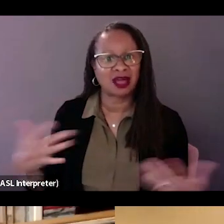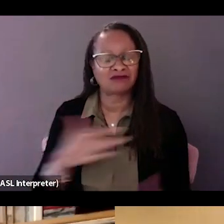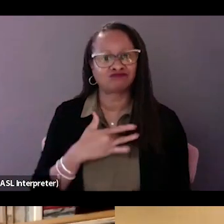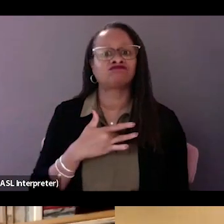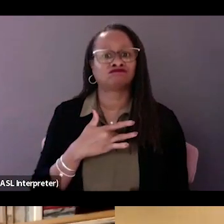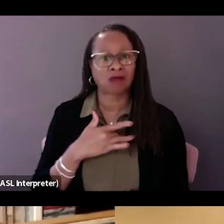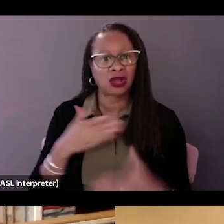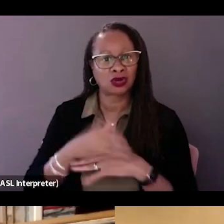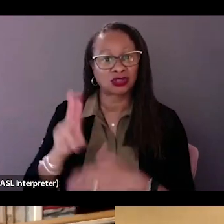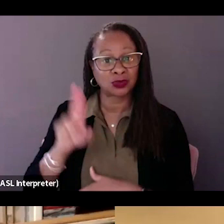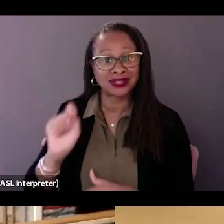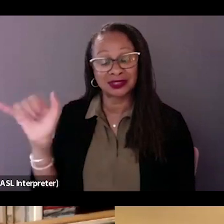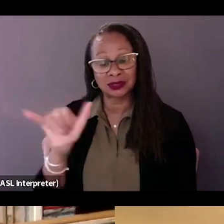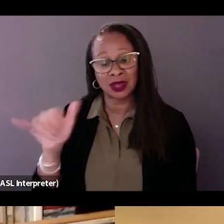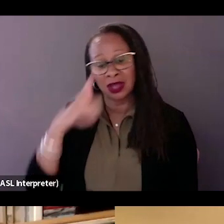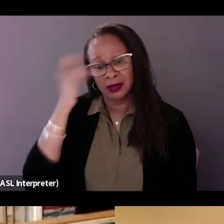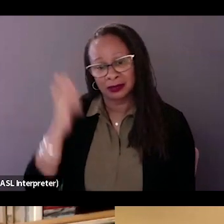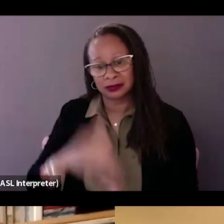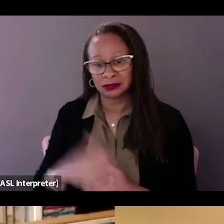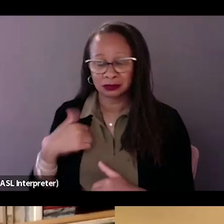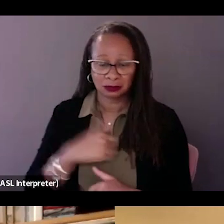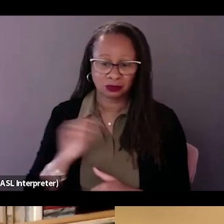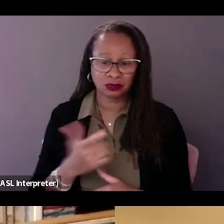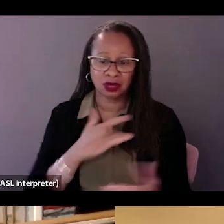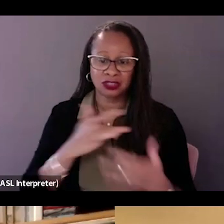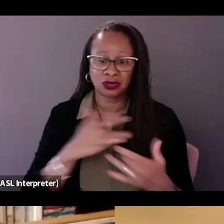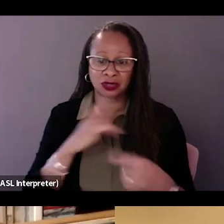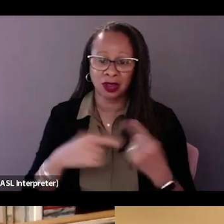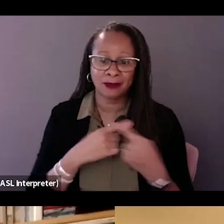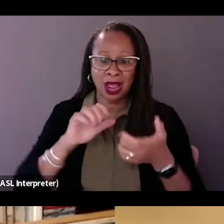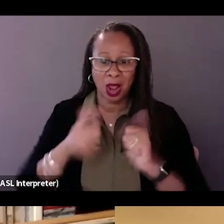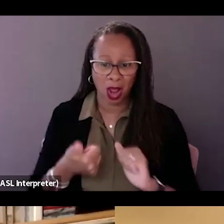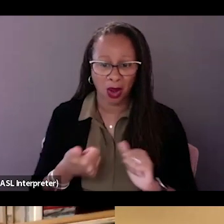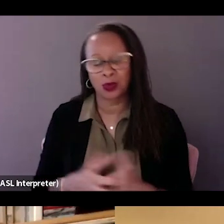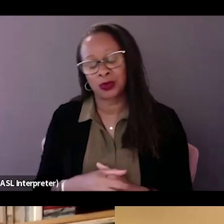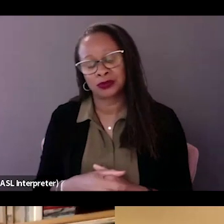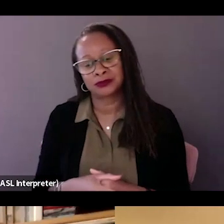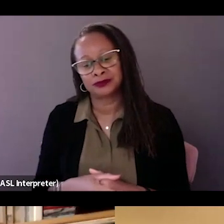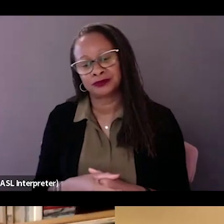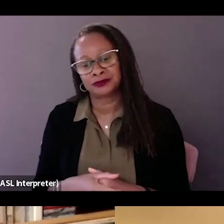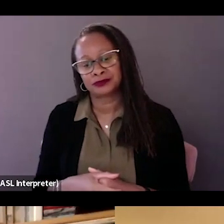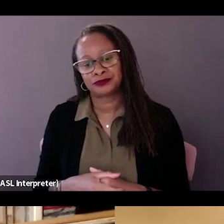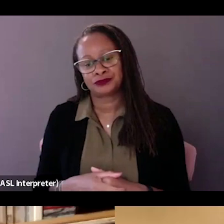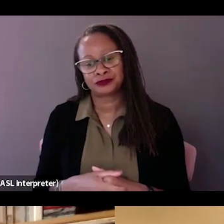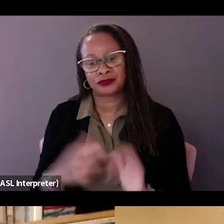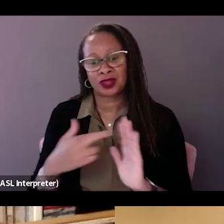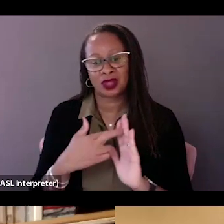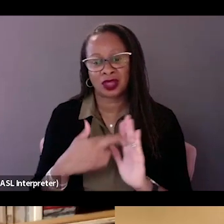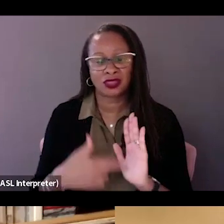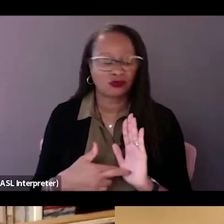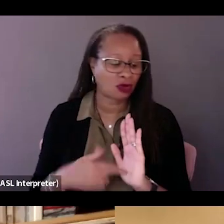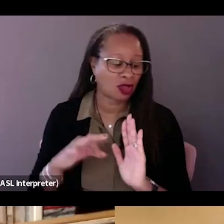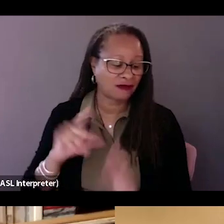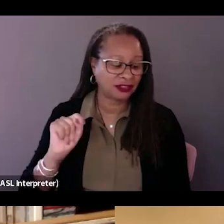United States as well, because we are all concerned about how is it the role of TV news within